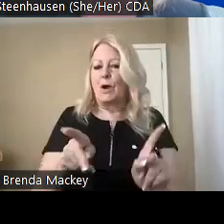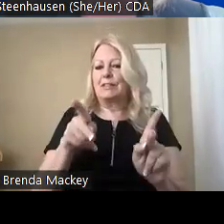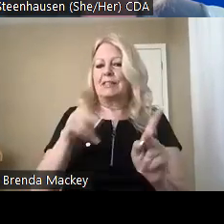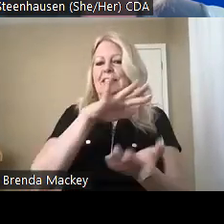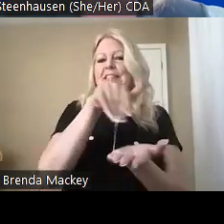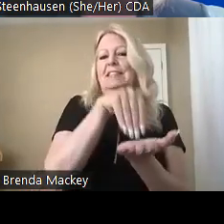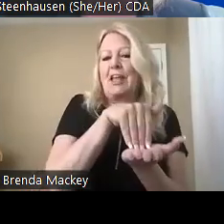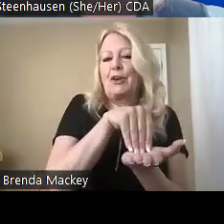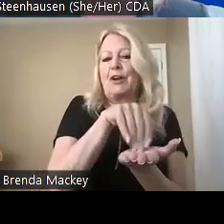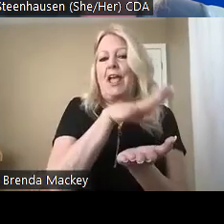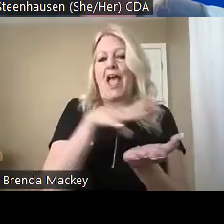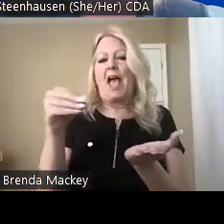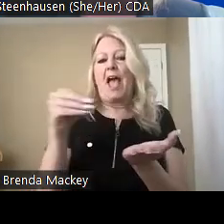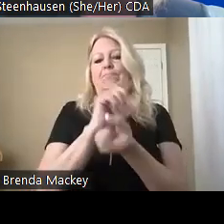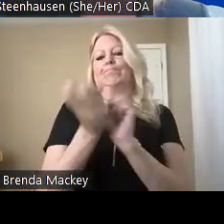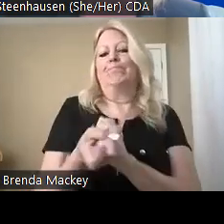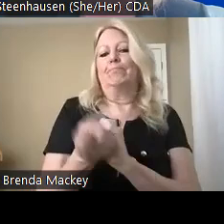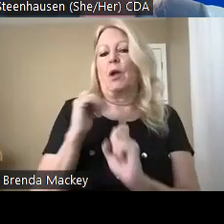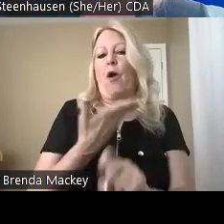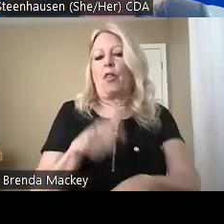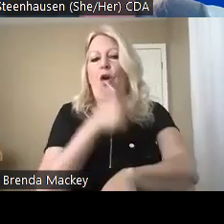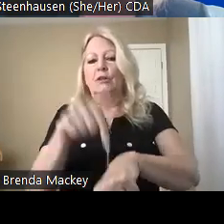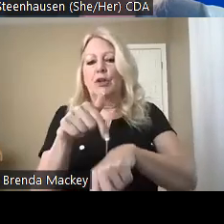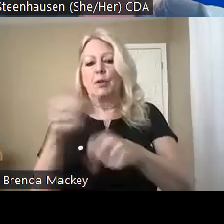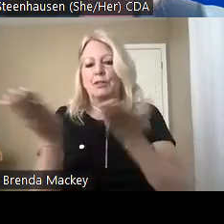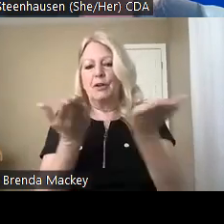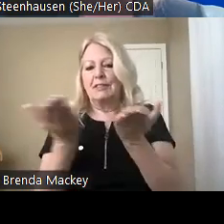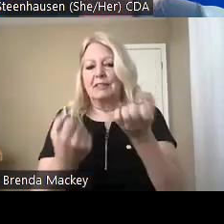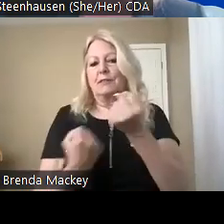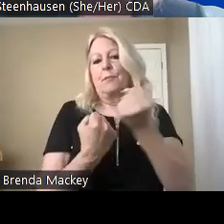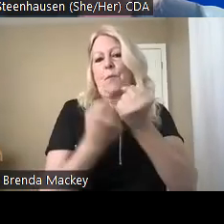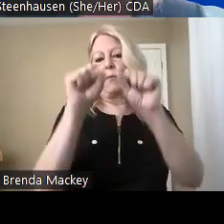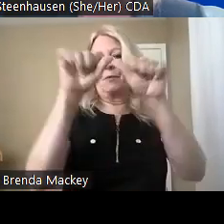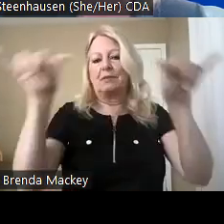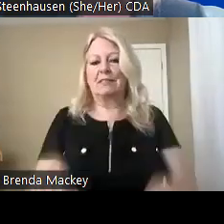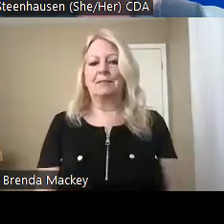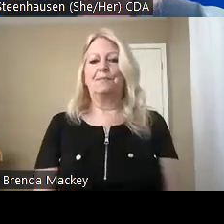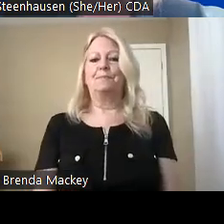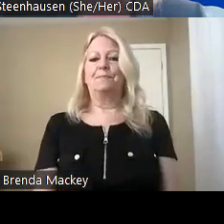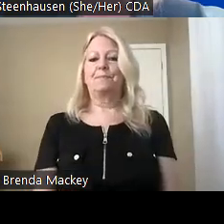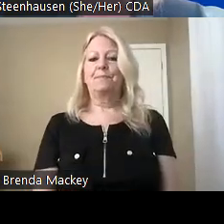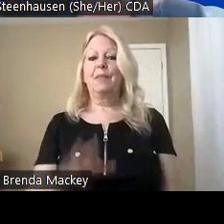reform our long-term services and support system. So I will pass it back to you, Susan.